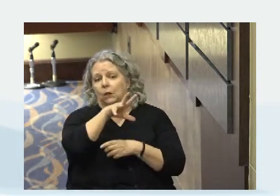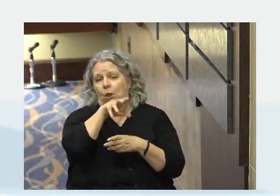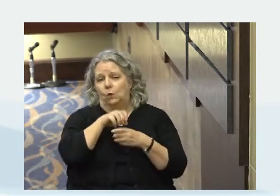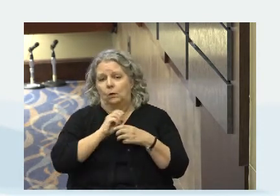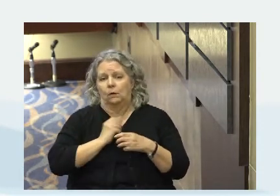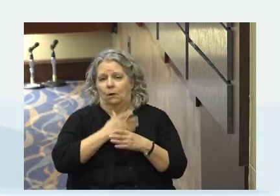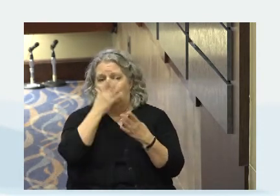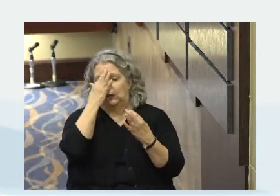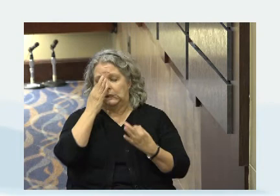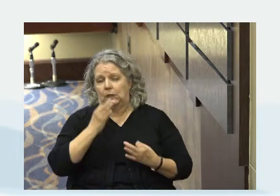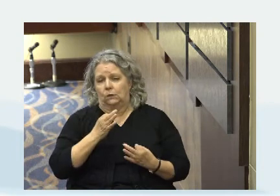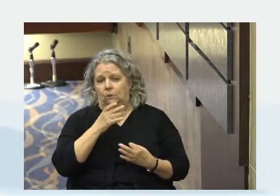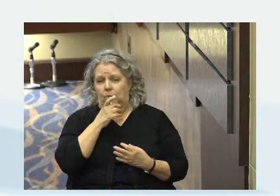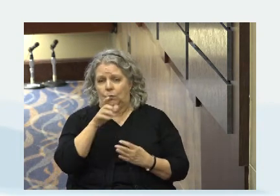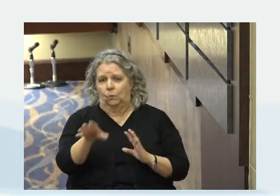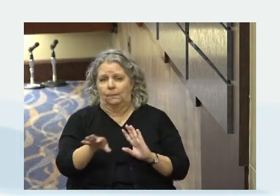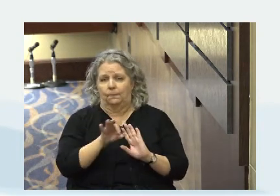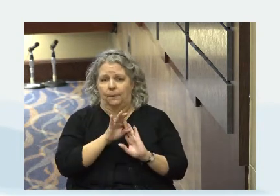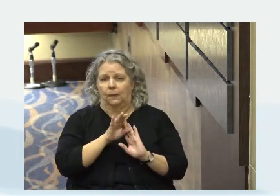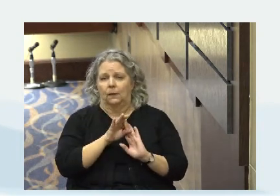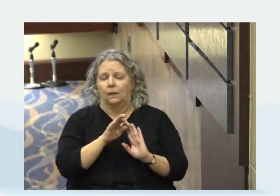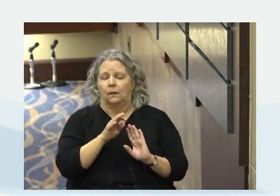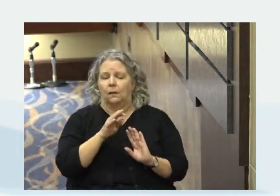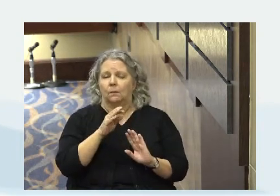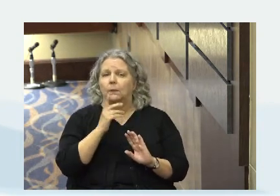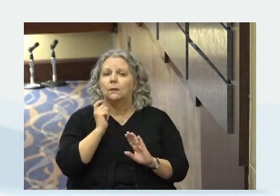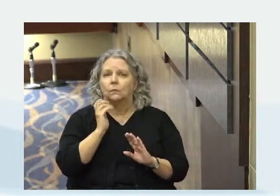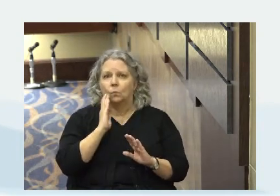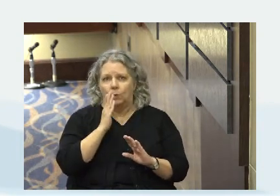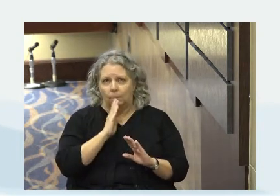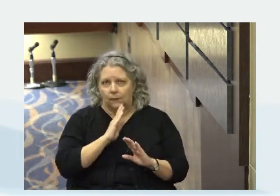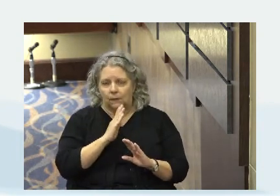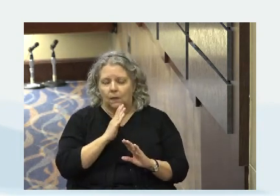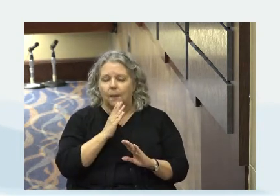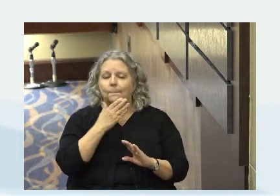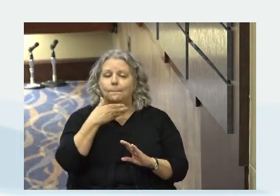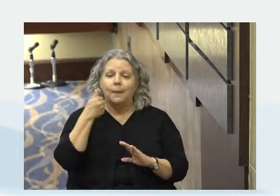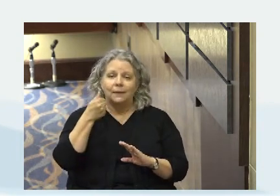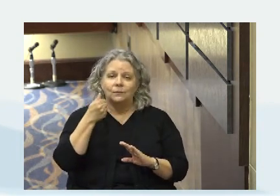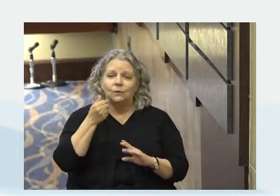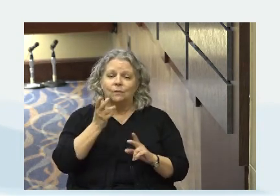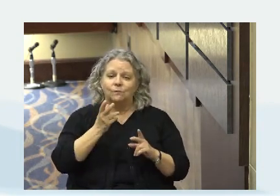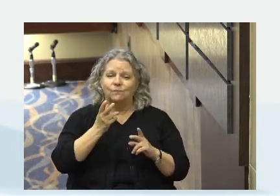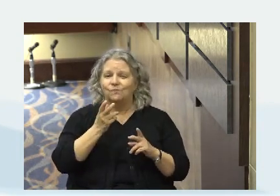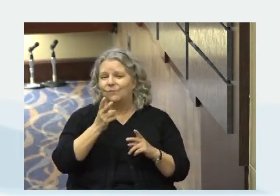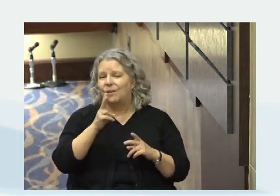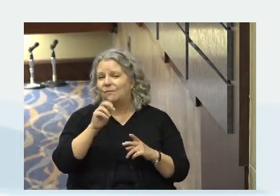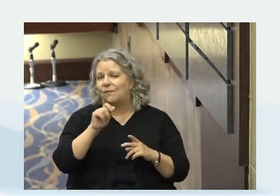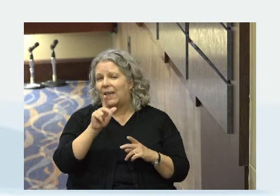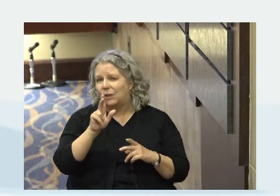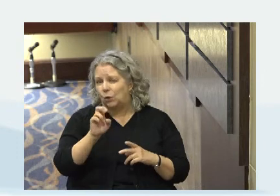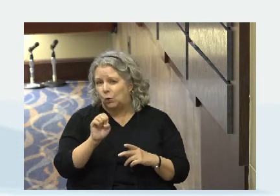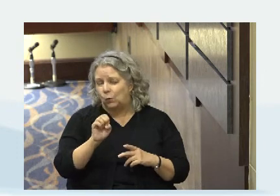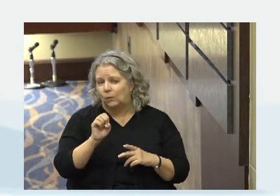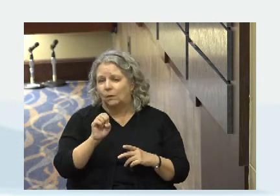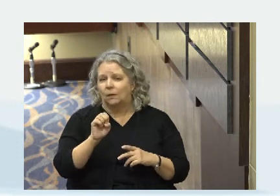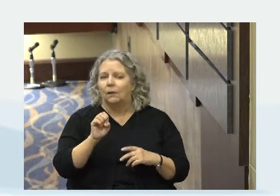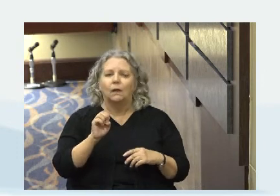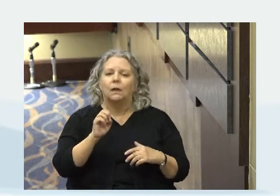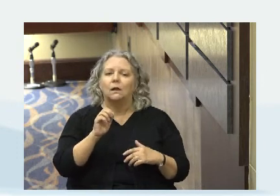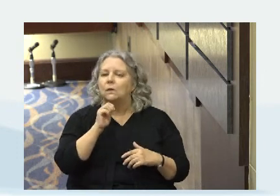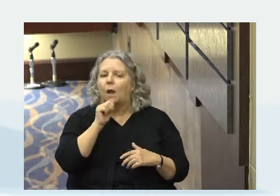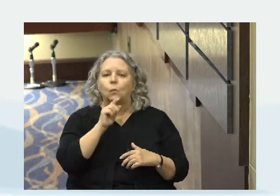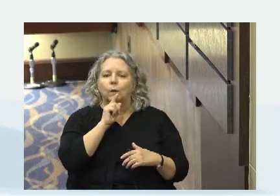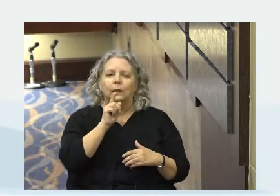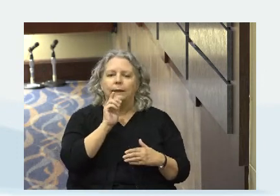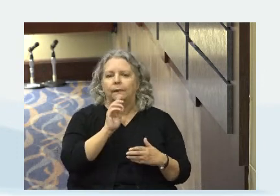other ideas, because it is going to be a best value scenario and not necessarily a low bid. Next